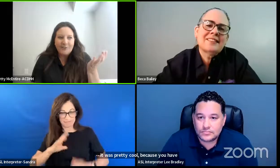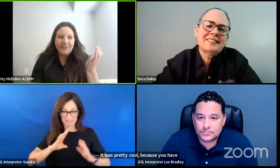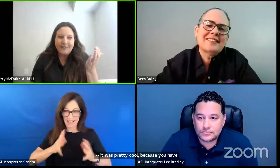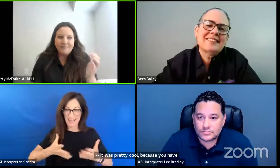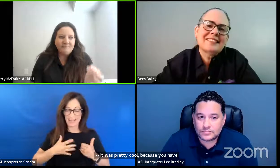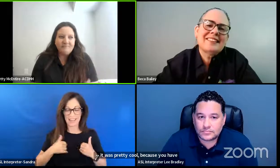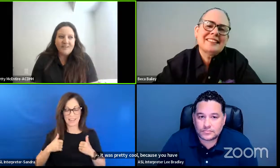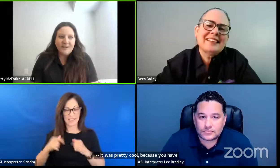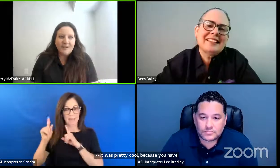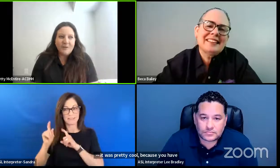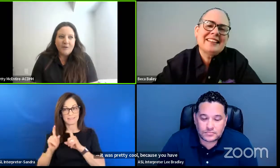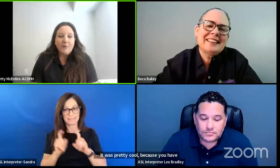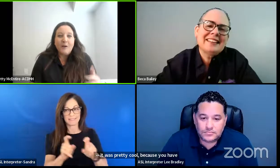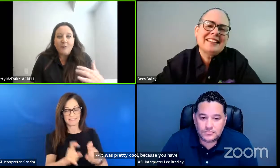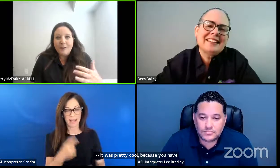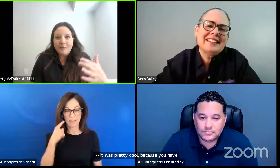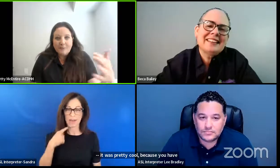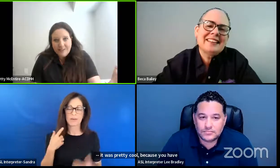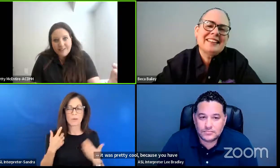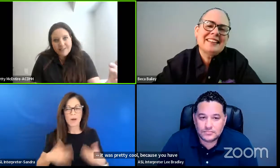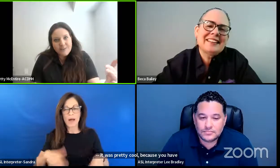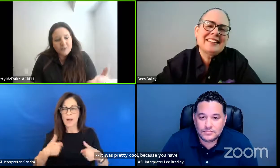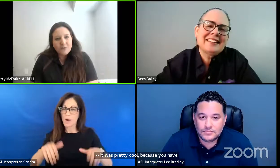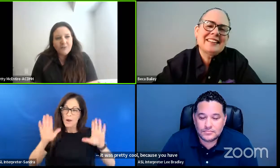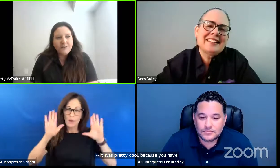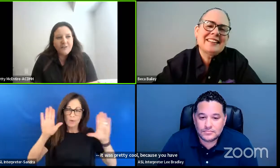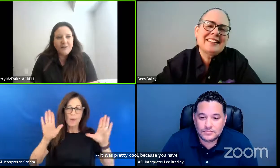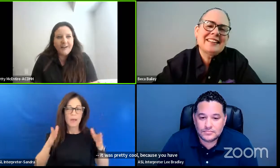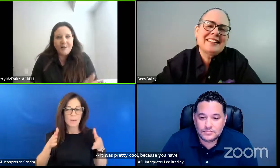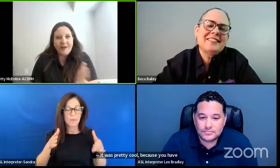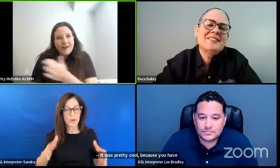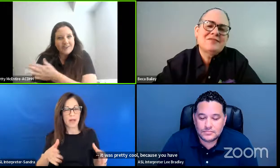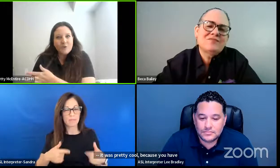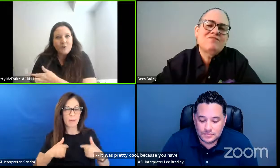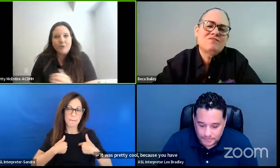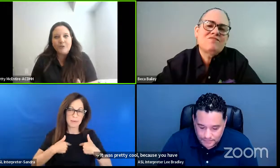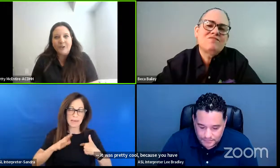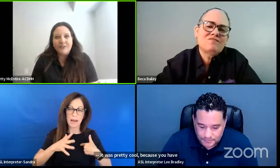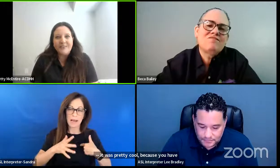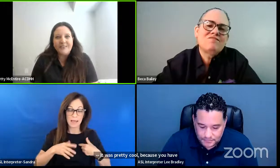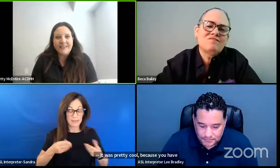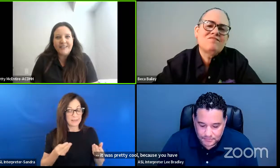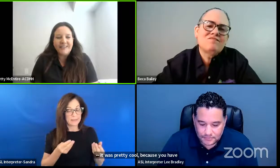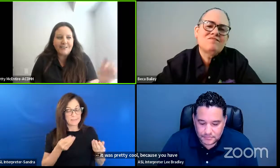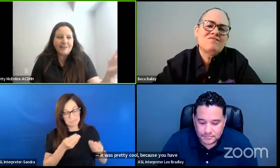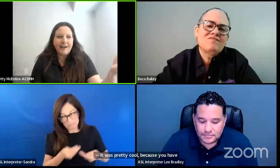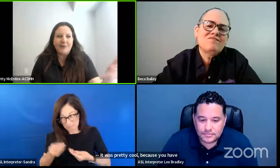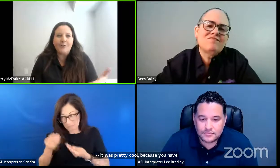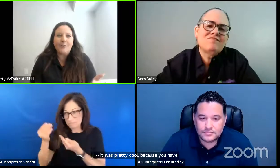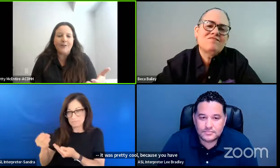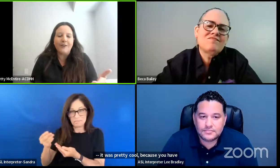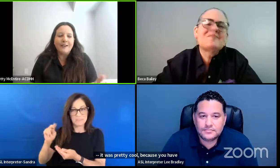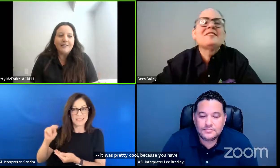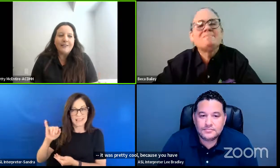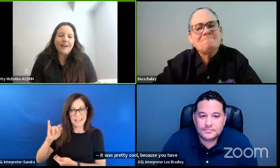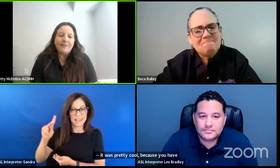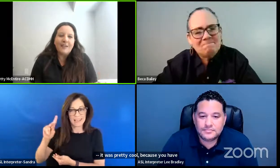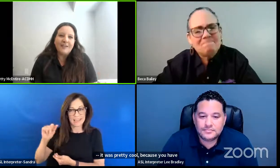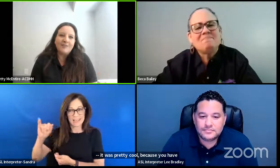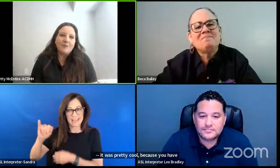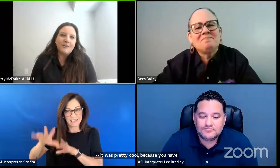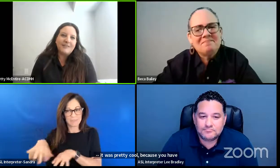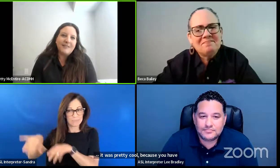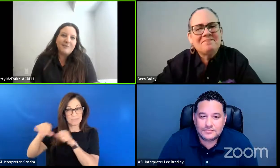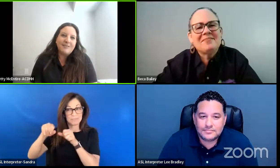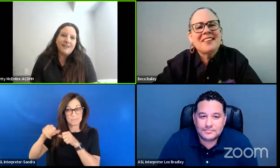I just thought, what a great way for me to, kind of pass the torch off to Nikki and allow her to have